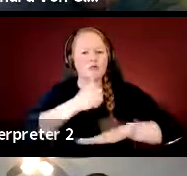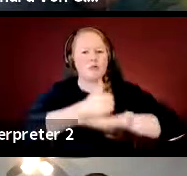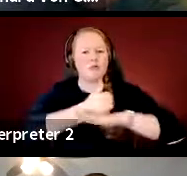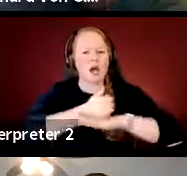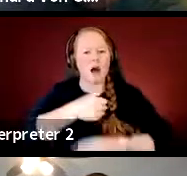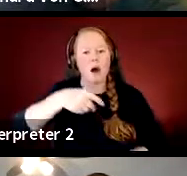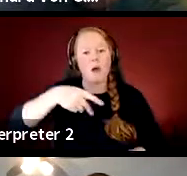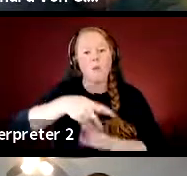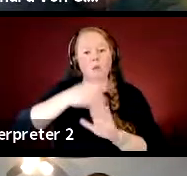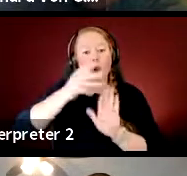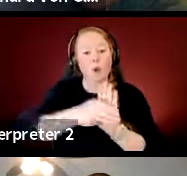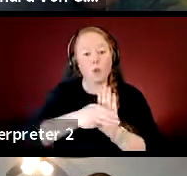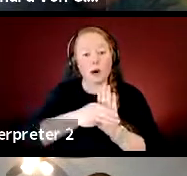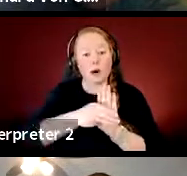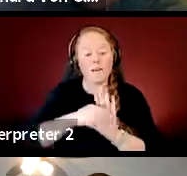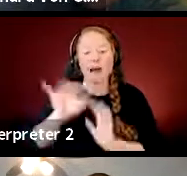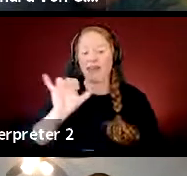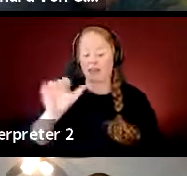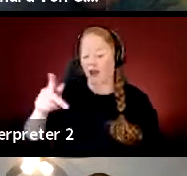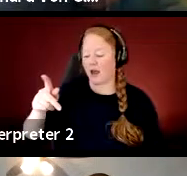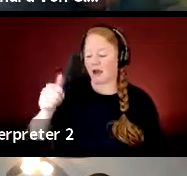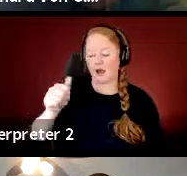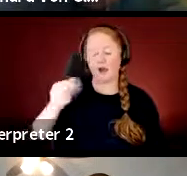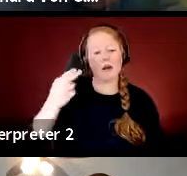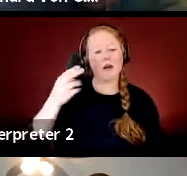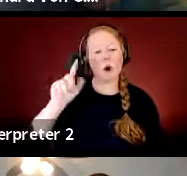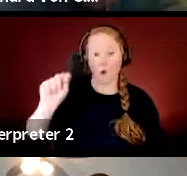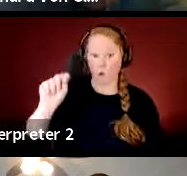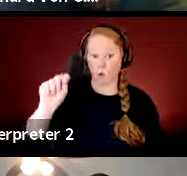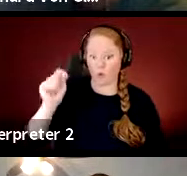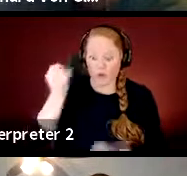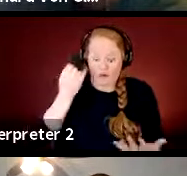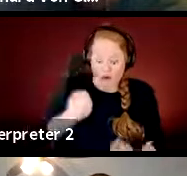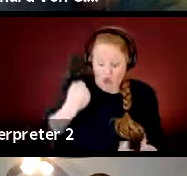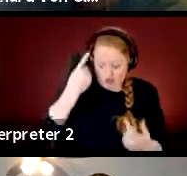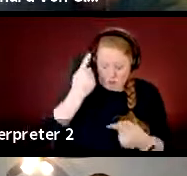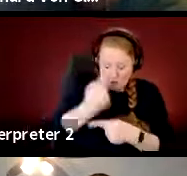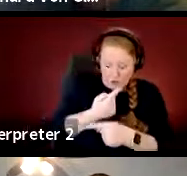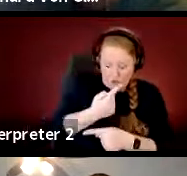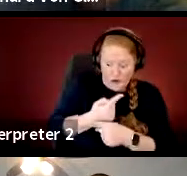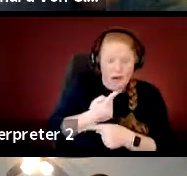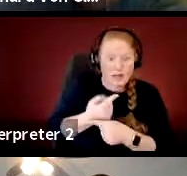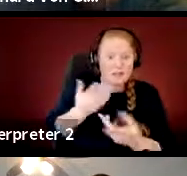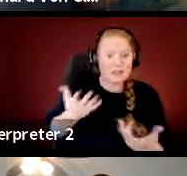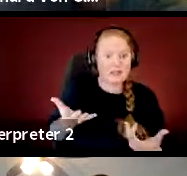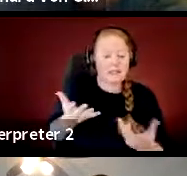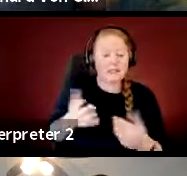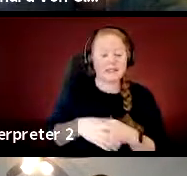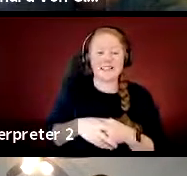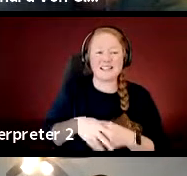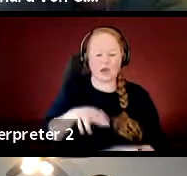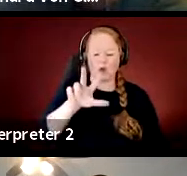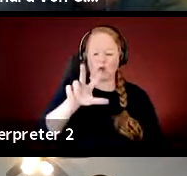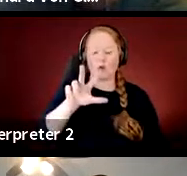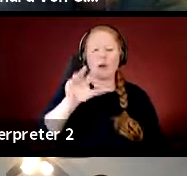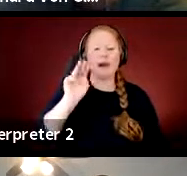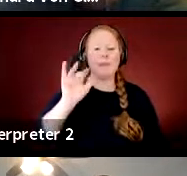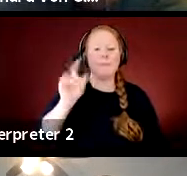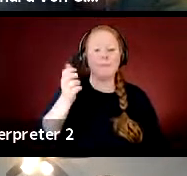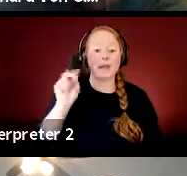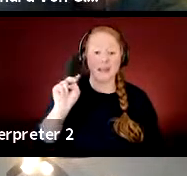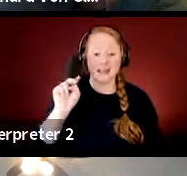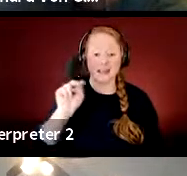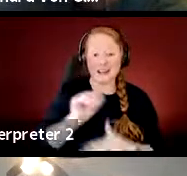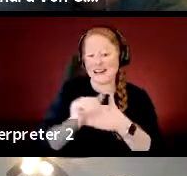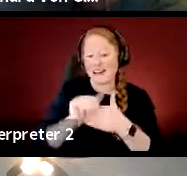Cahoots. If my understanding is correct, it is about a $3 million a year program.